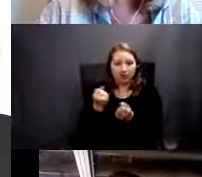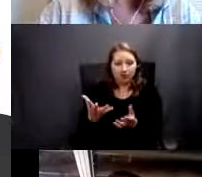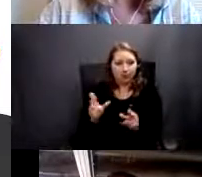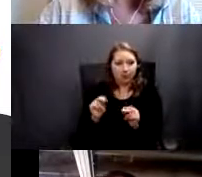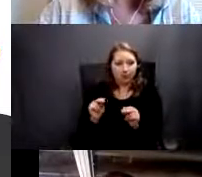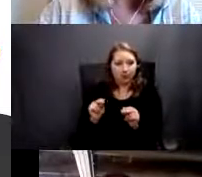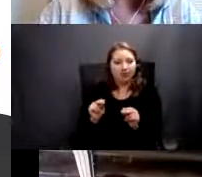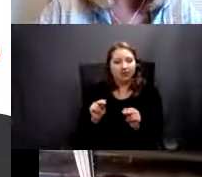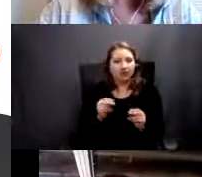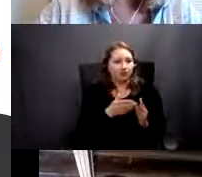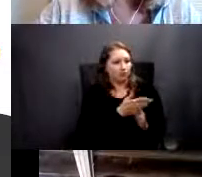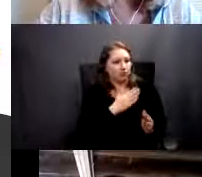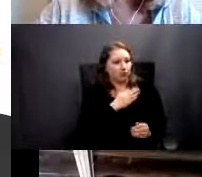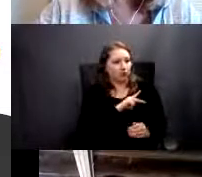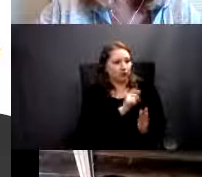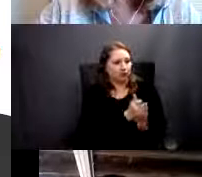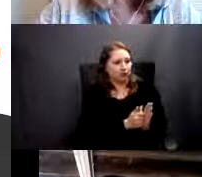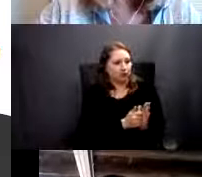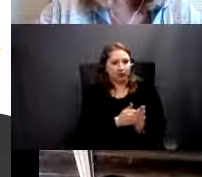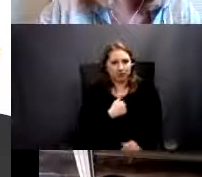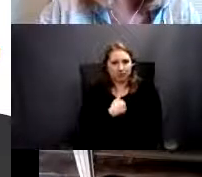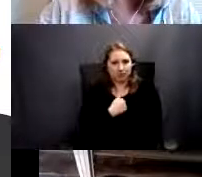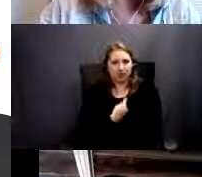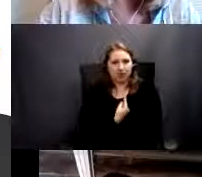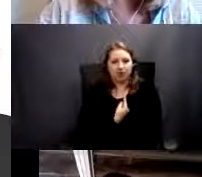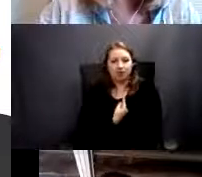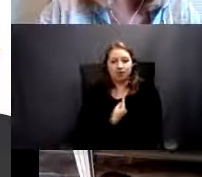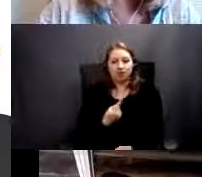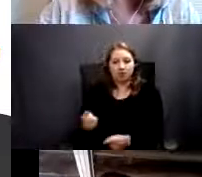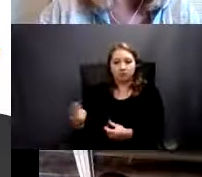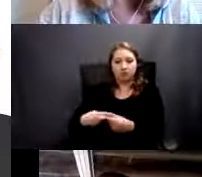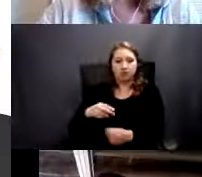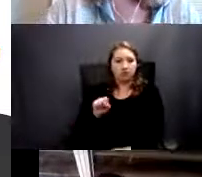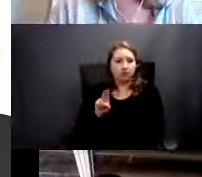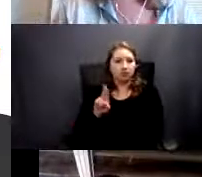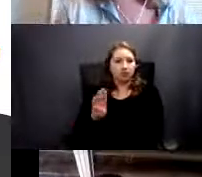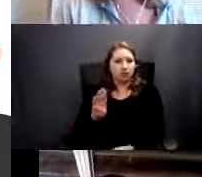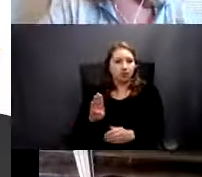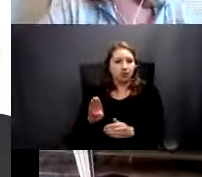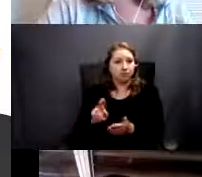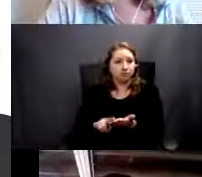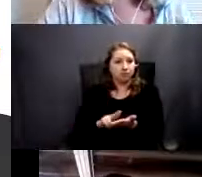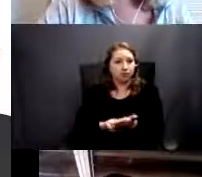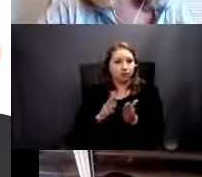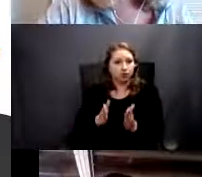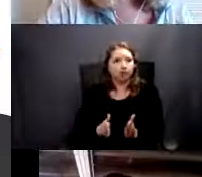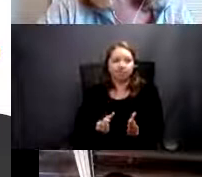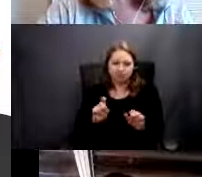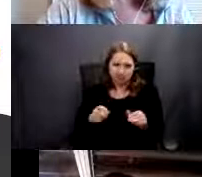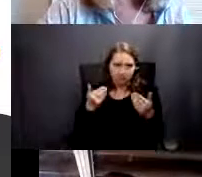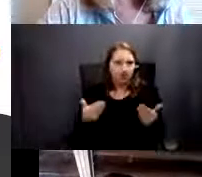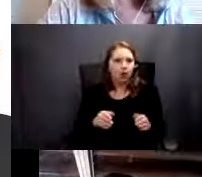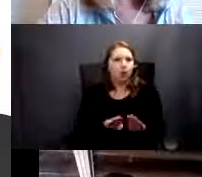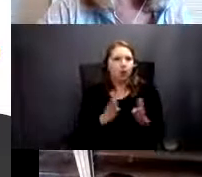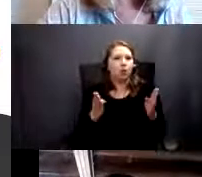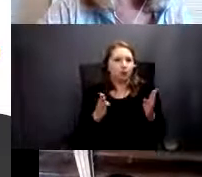because it was just me. Once I had a subcontractor though, I opened a business account and made everything official. And I will